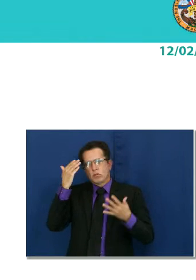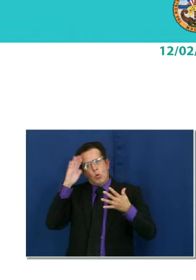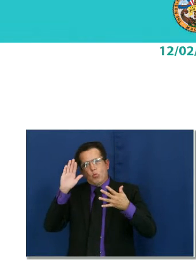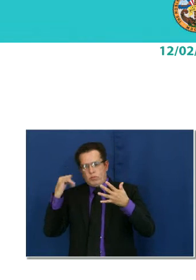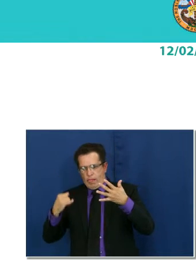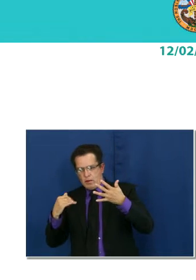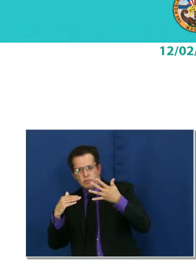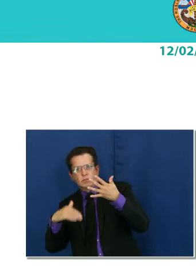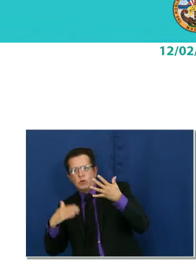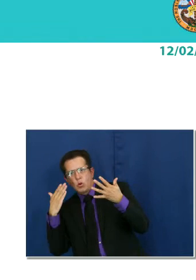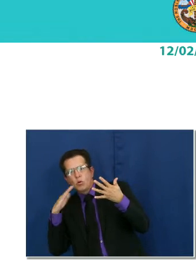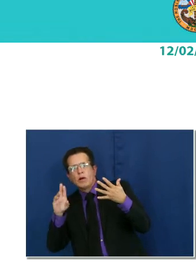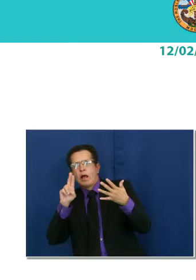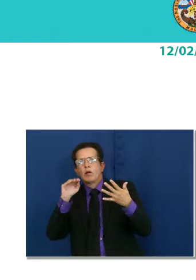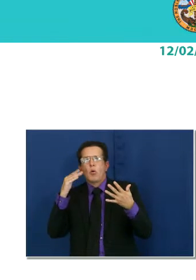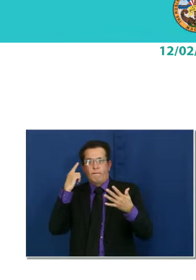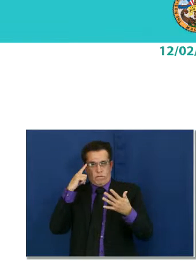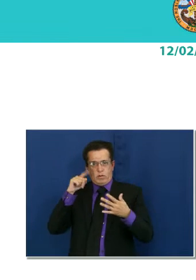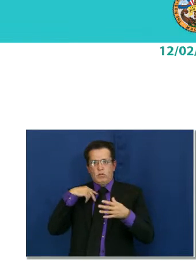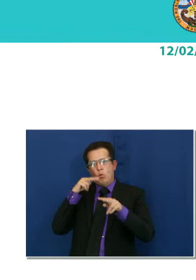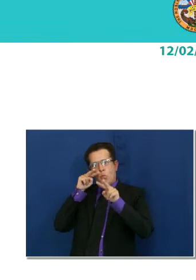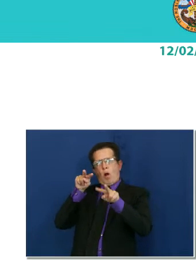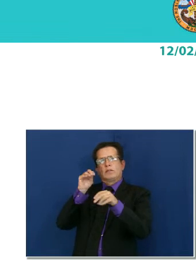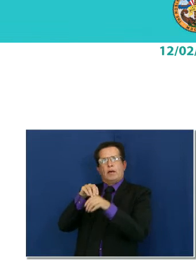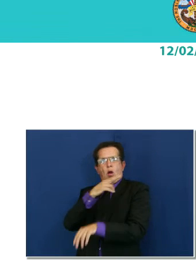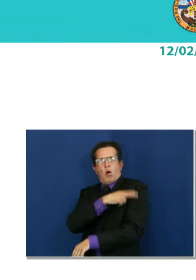information. For hospitalizations,